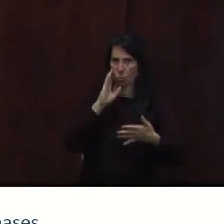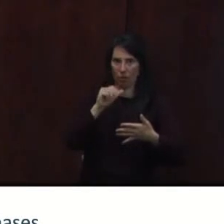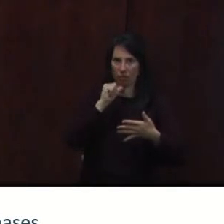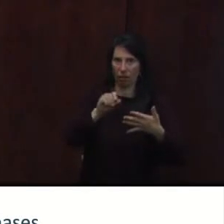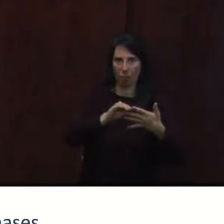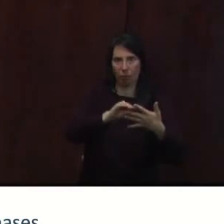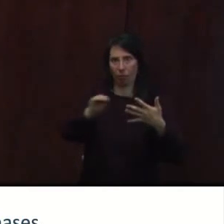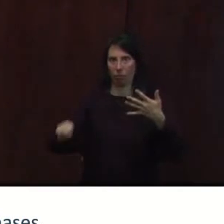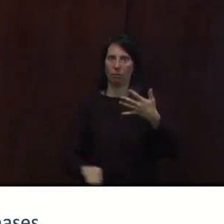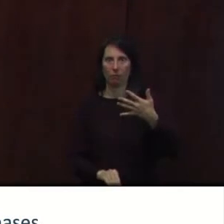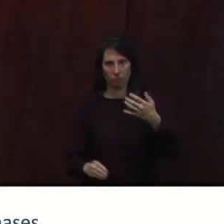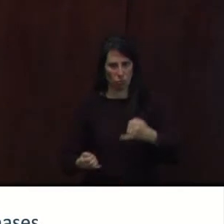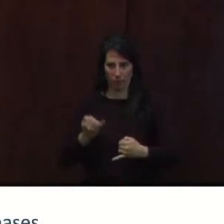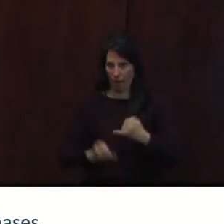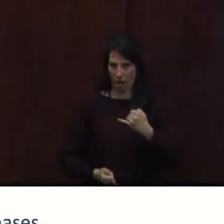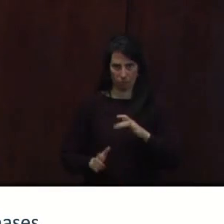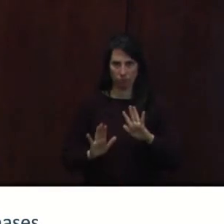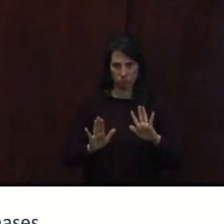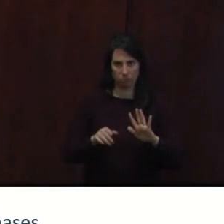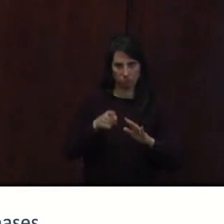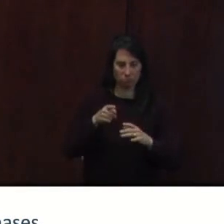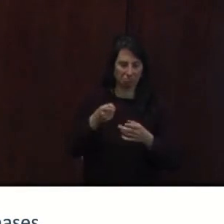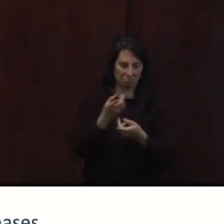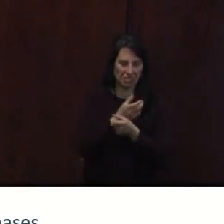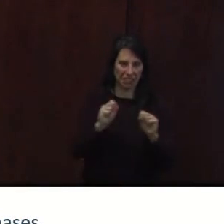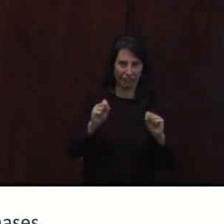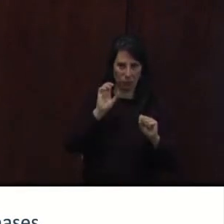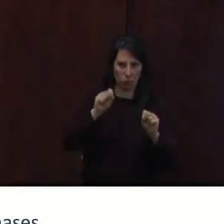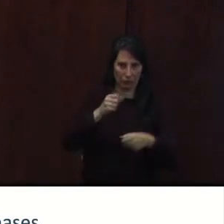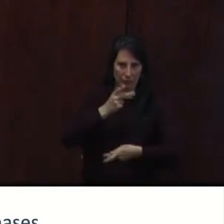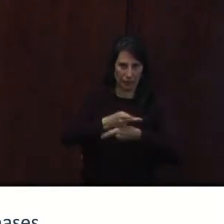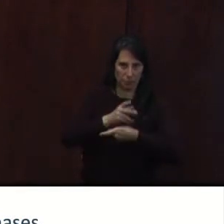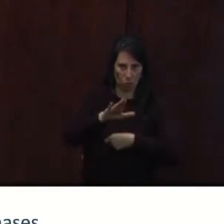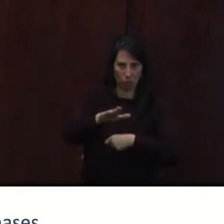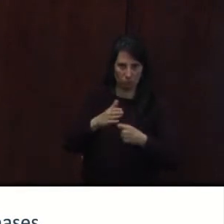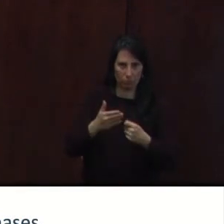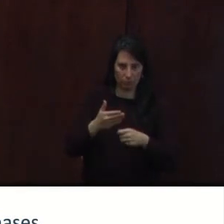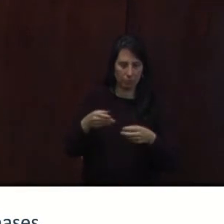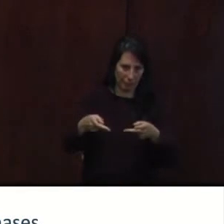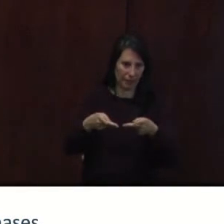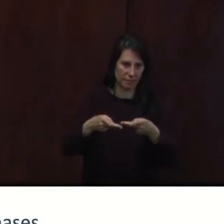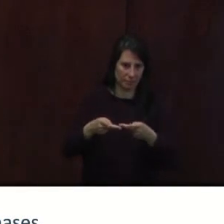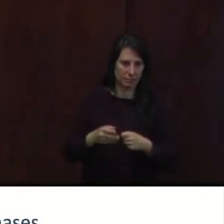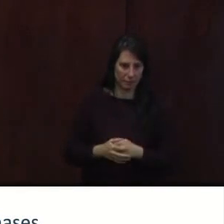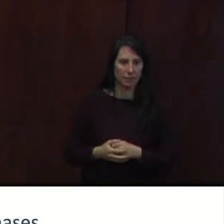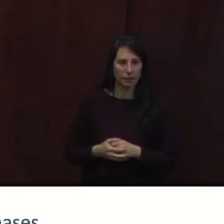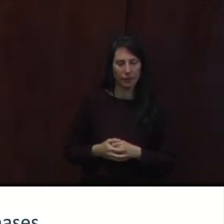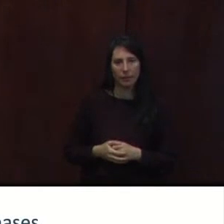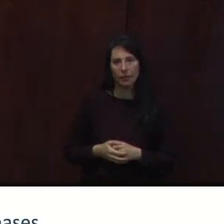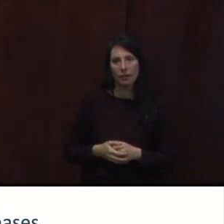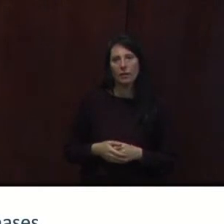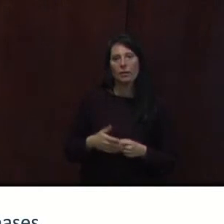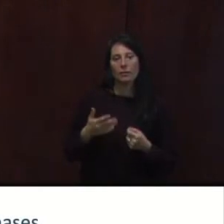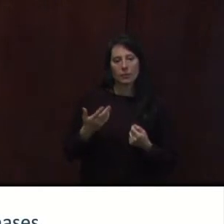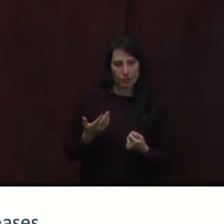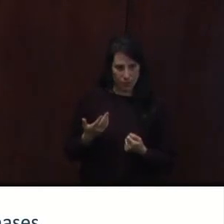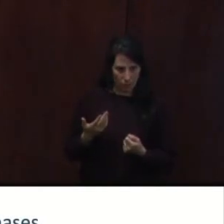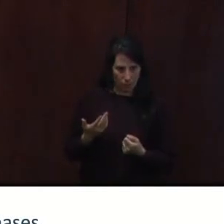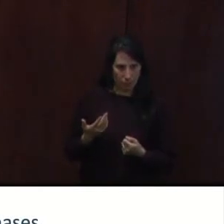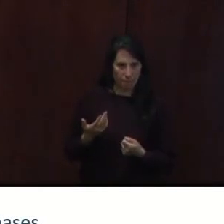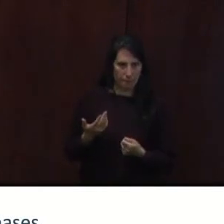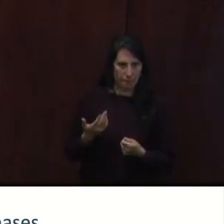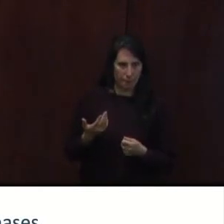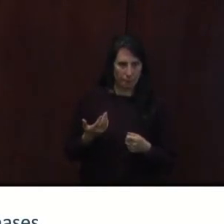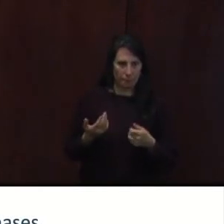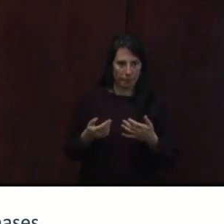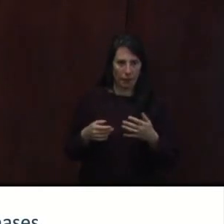that ability to make. We do not want folks to make appointments with multiple providers and then become